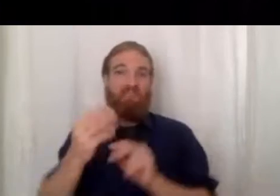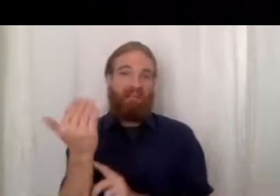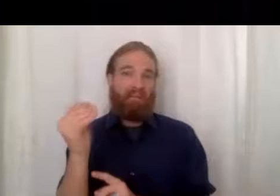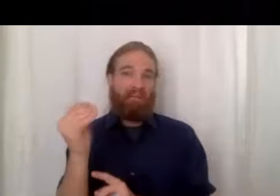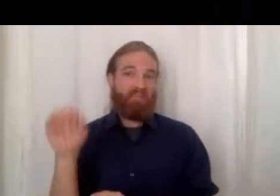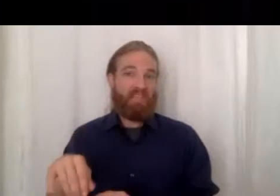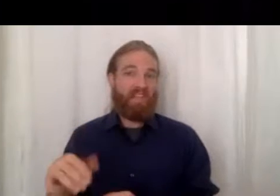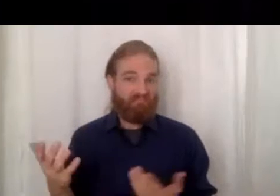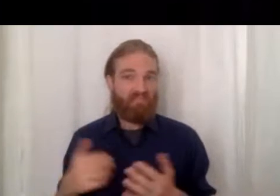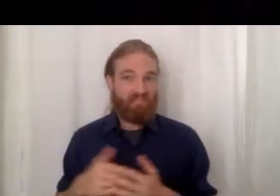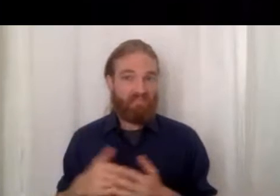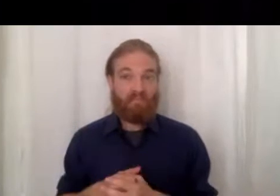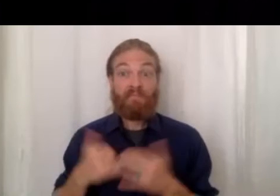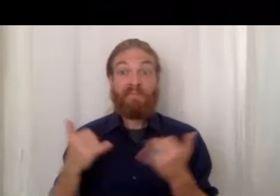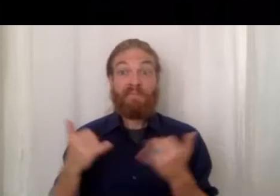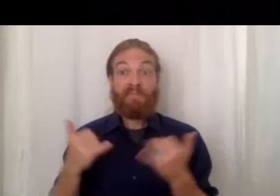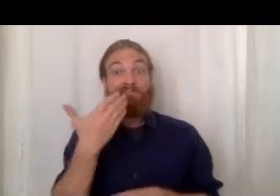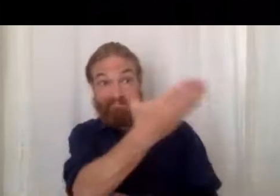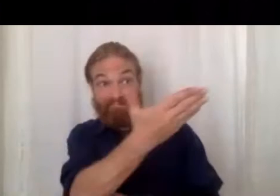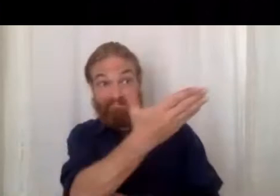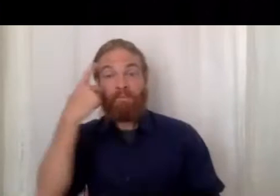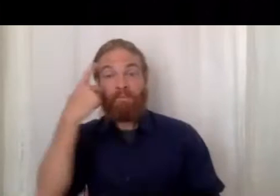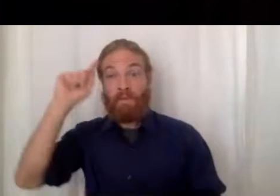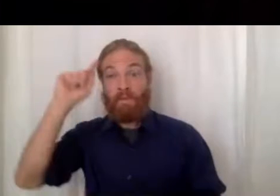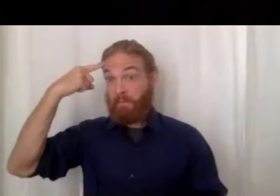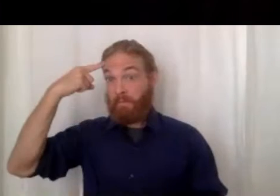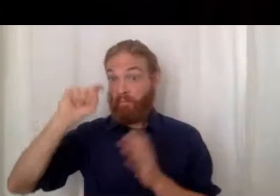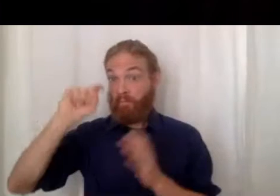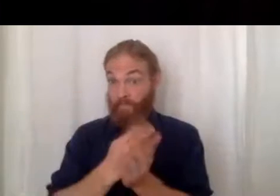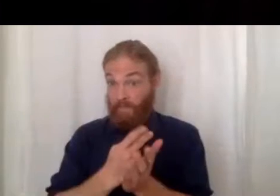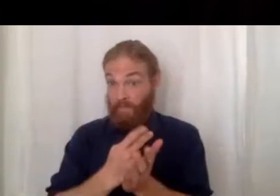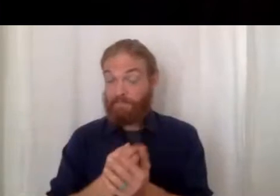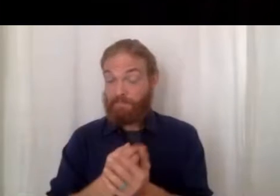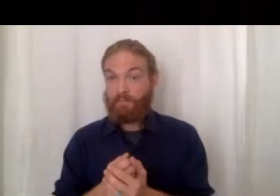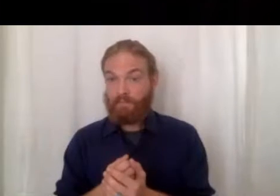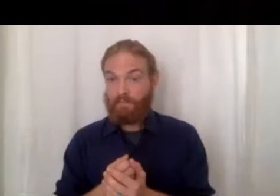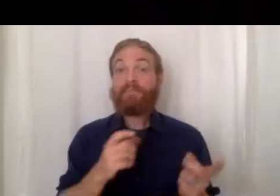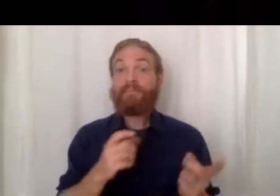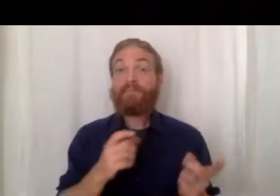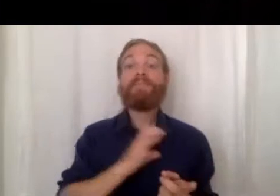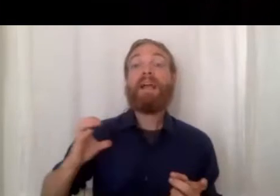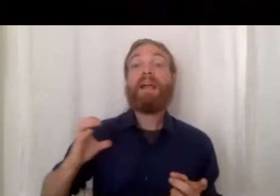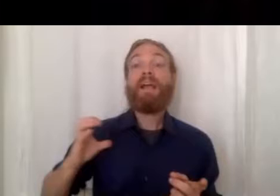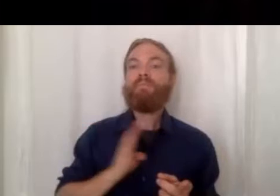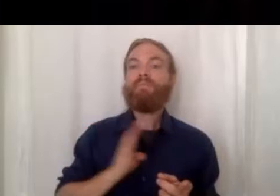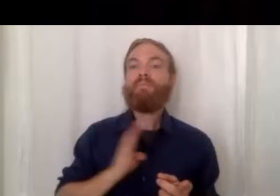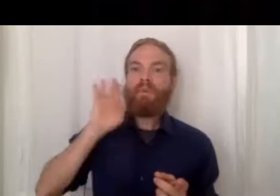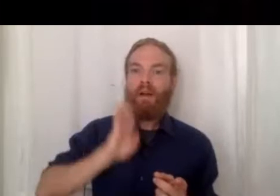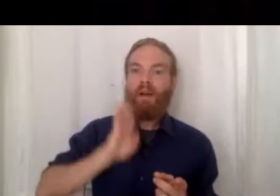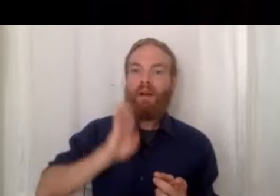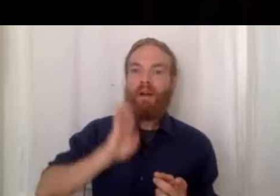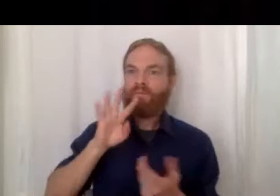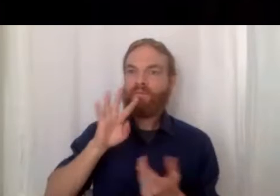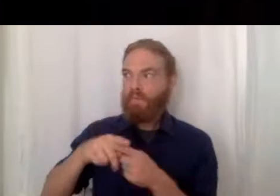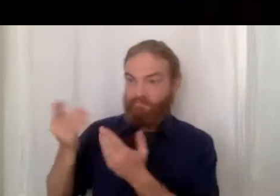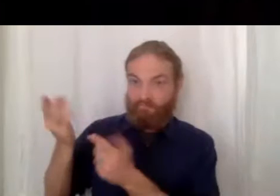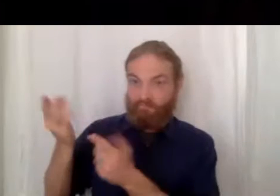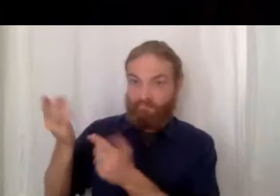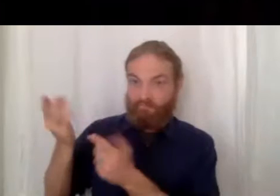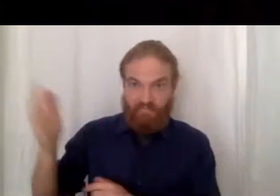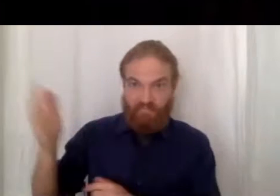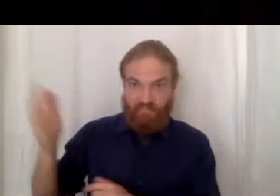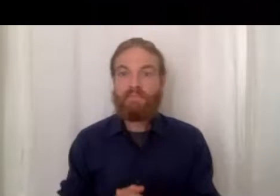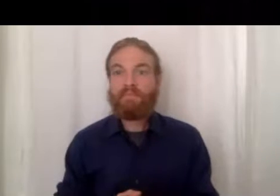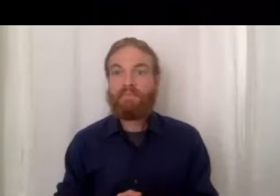of these contracts. This is Commissioner Brimmer. I'd like to Yes. make a motion to approve them both. Please. Go